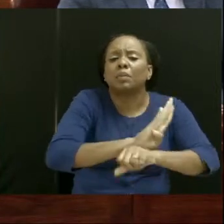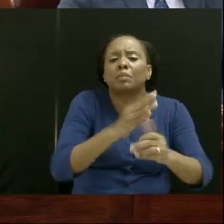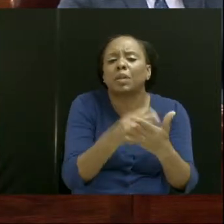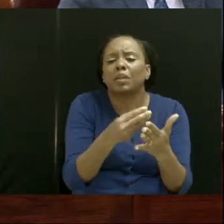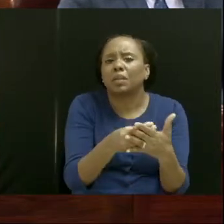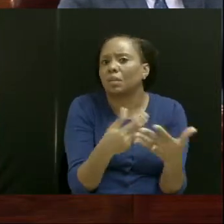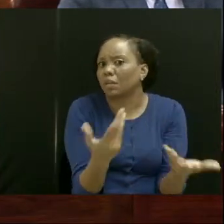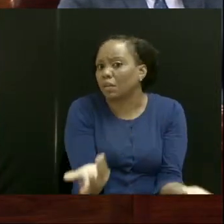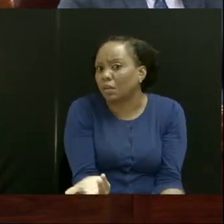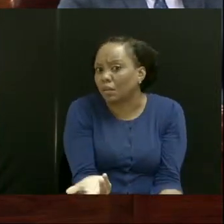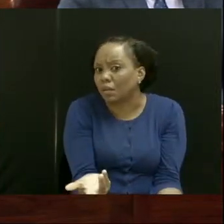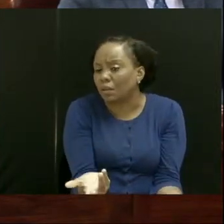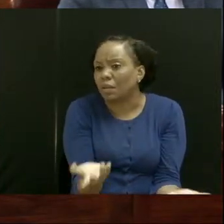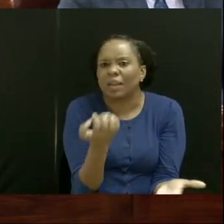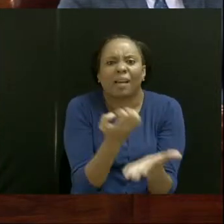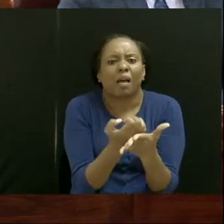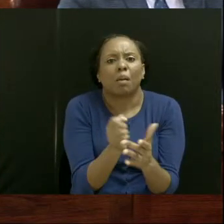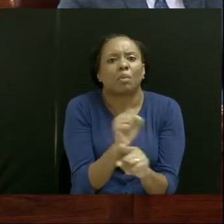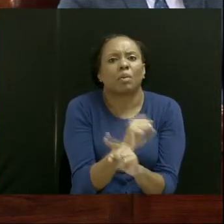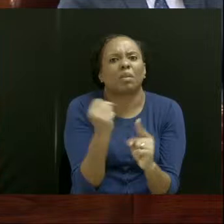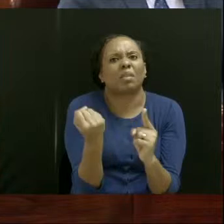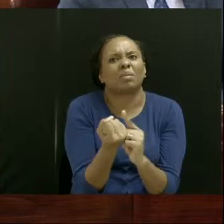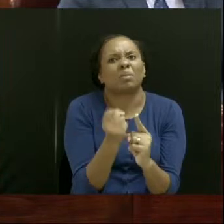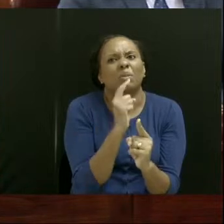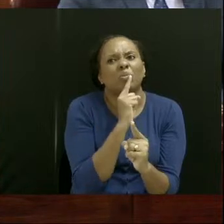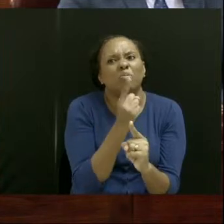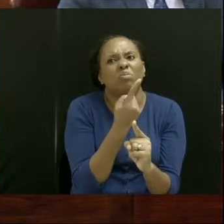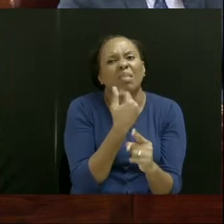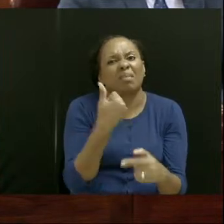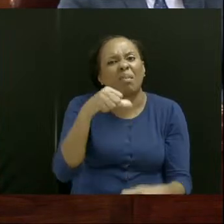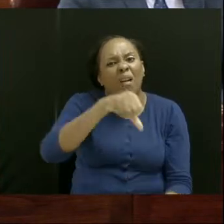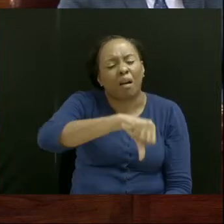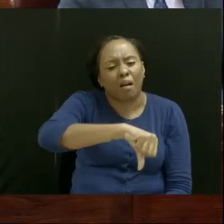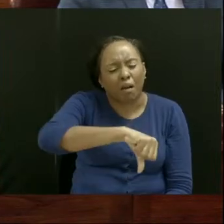lend its money to Barbados.